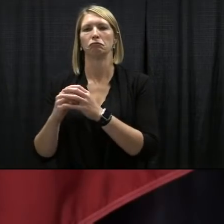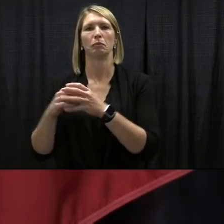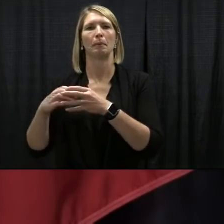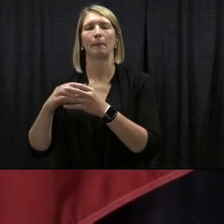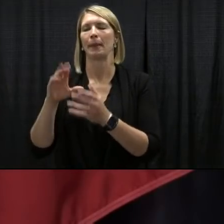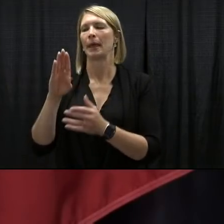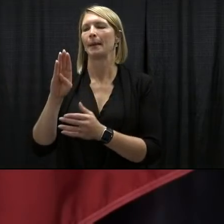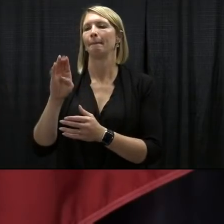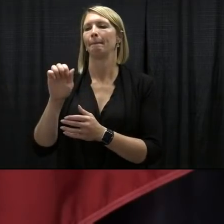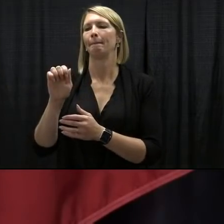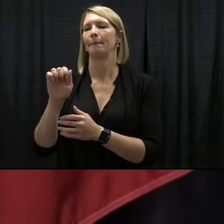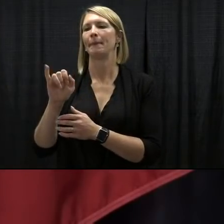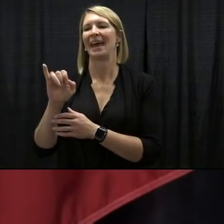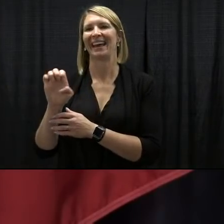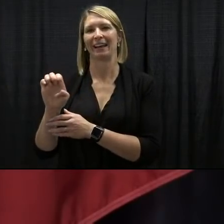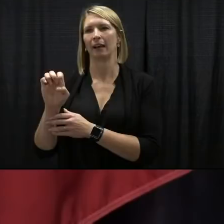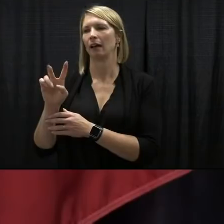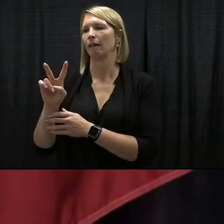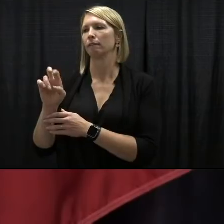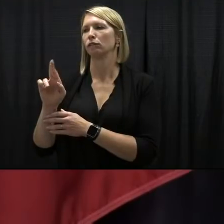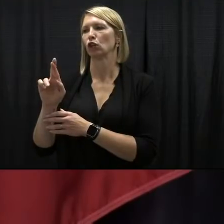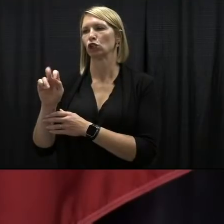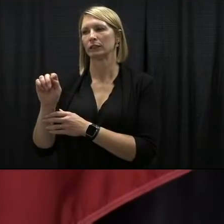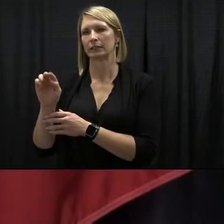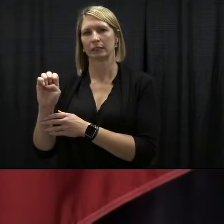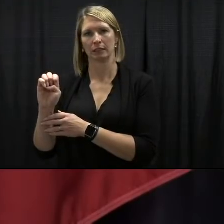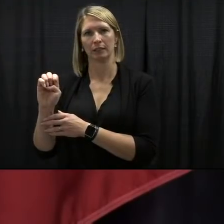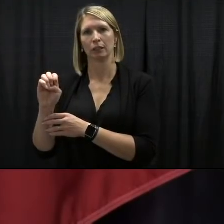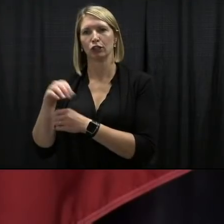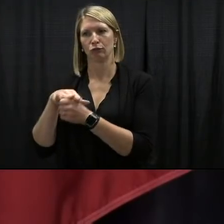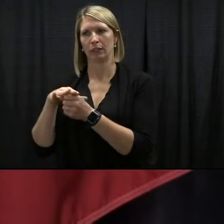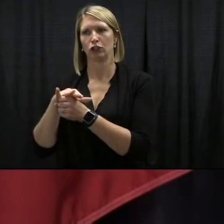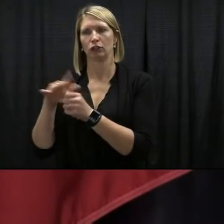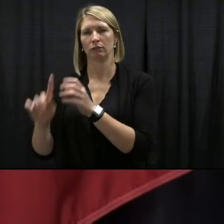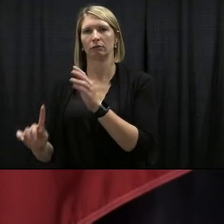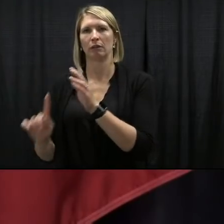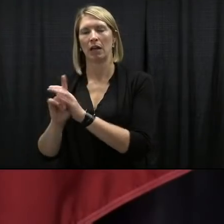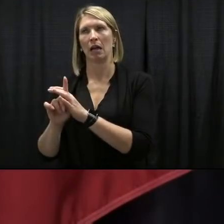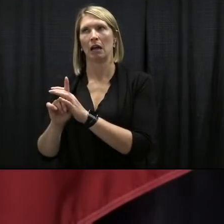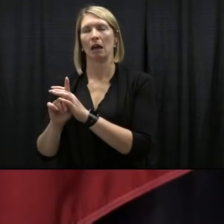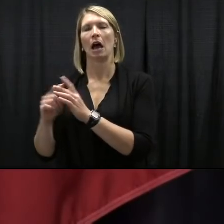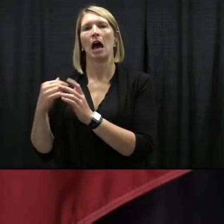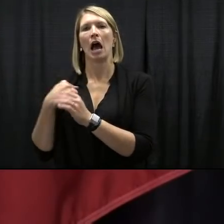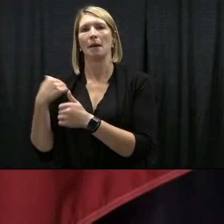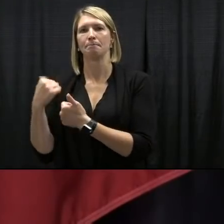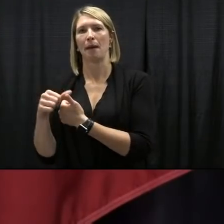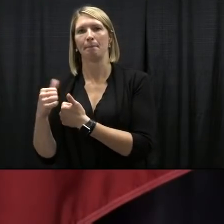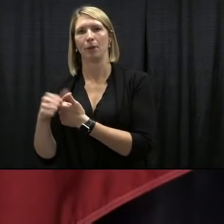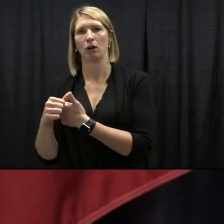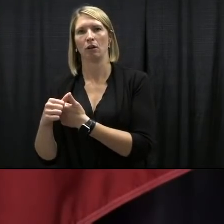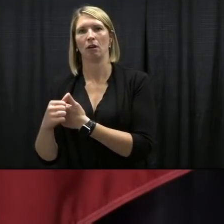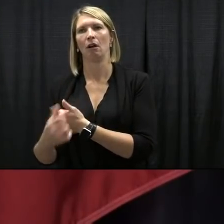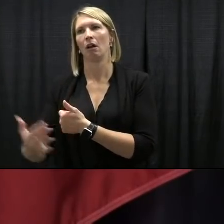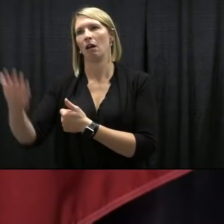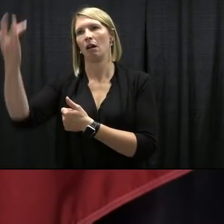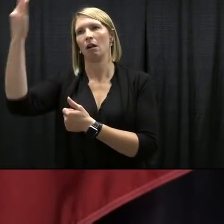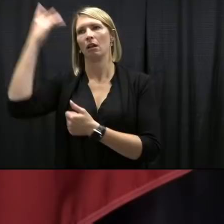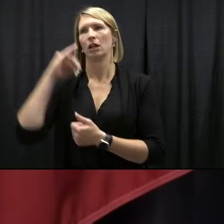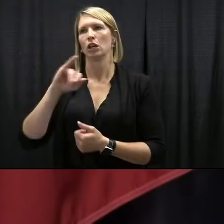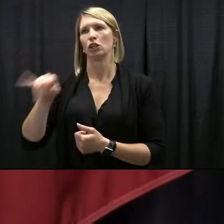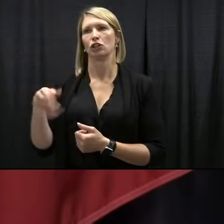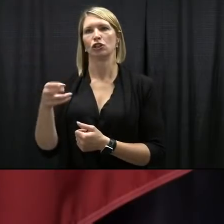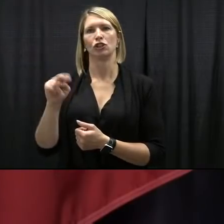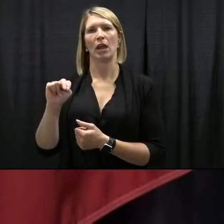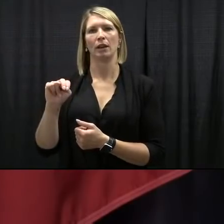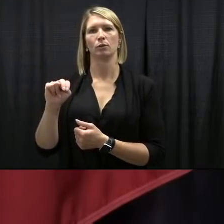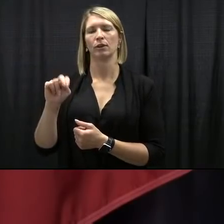And, you know, I well remember sitting on a national call in January, February, when we were all devastated to listen to Ontario talk